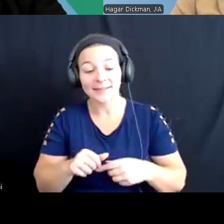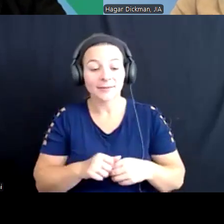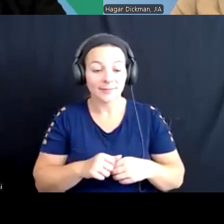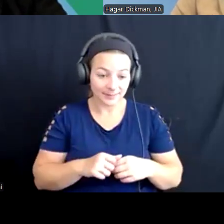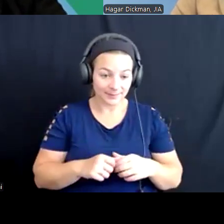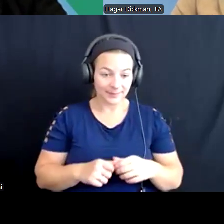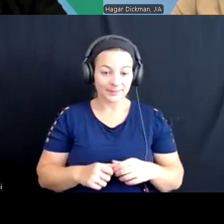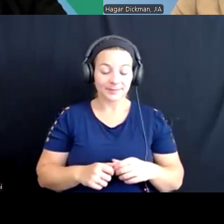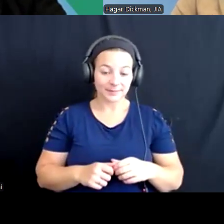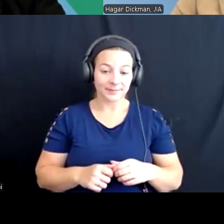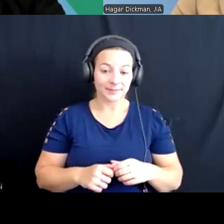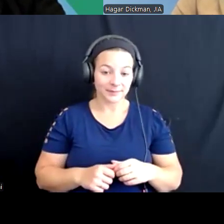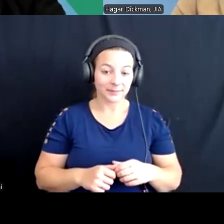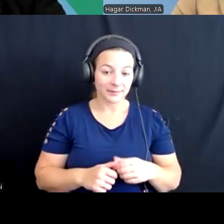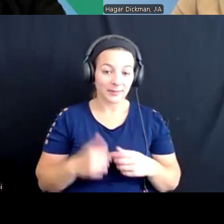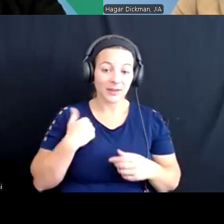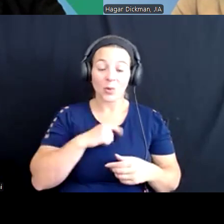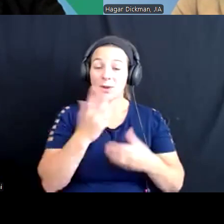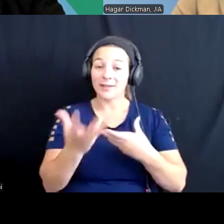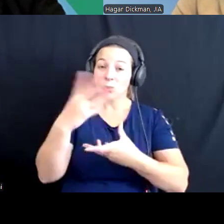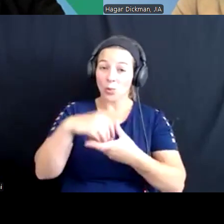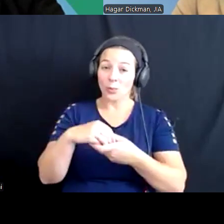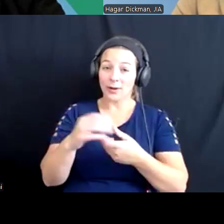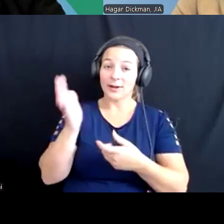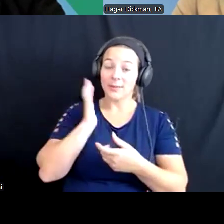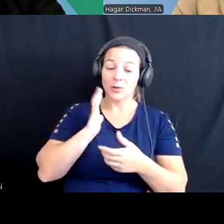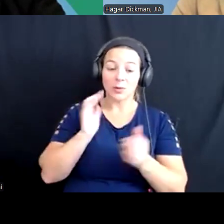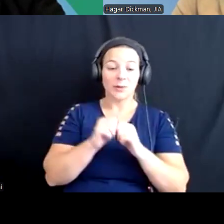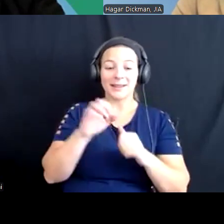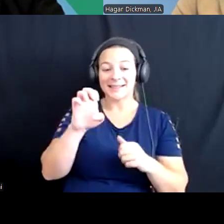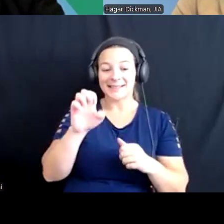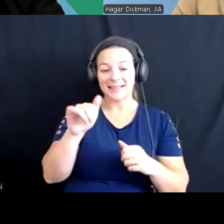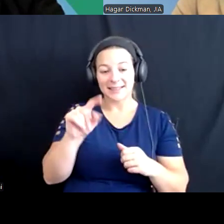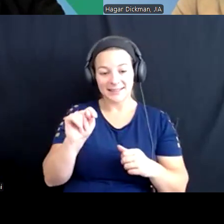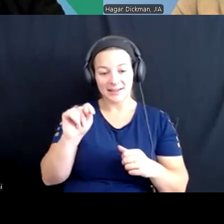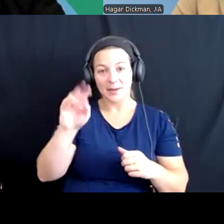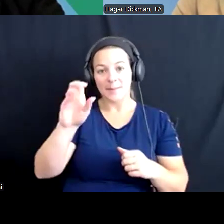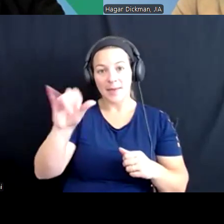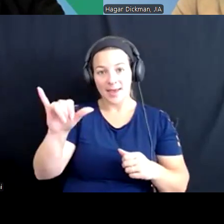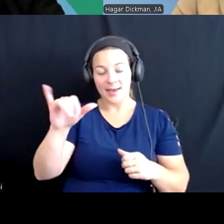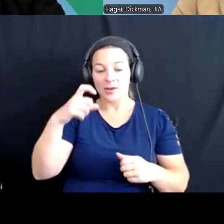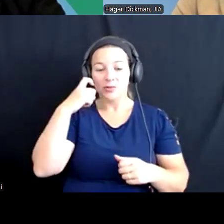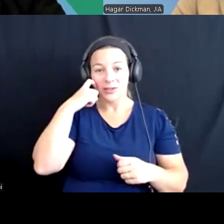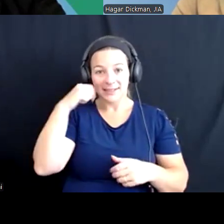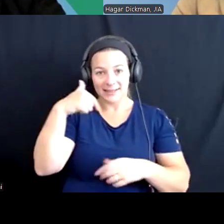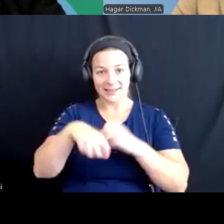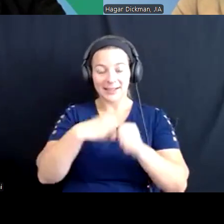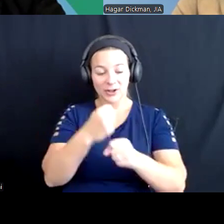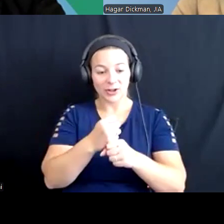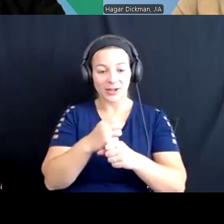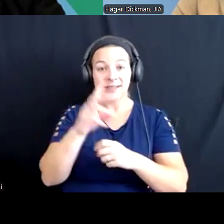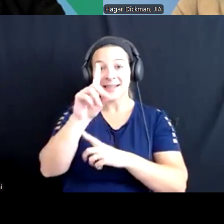something that we've incorporated into East-based paratransit recently over the last year is